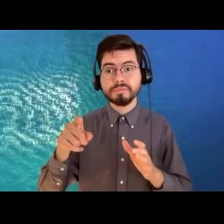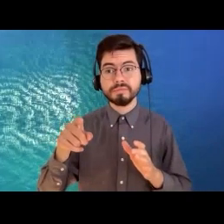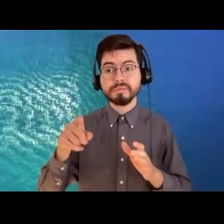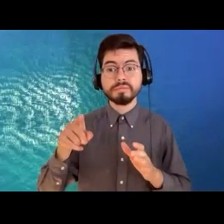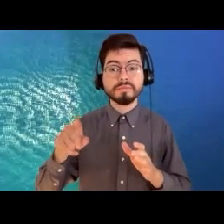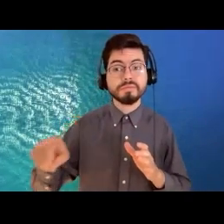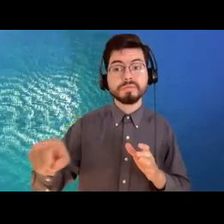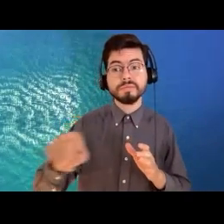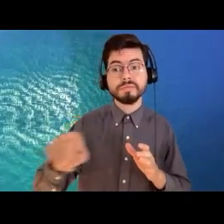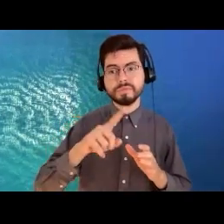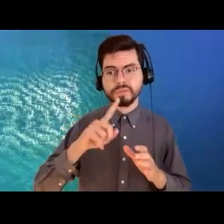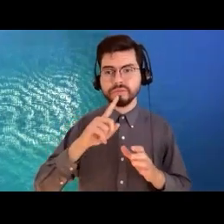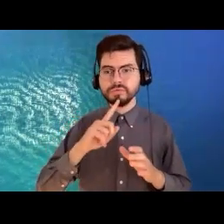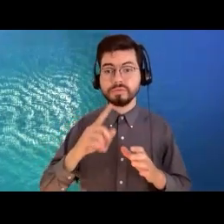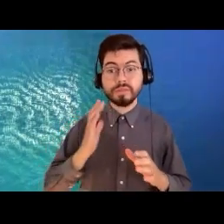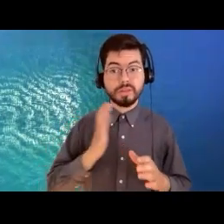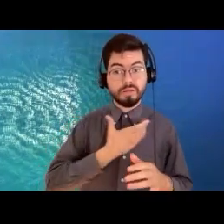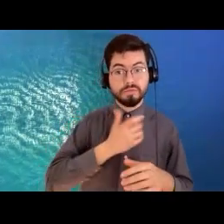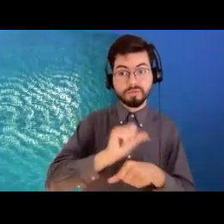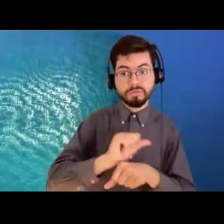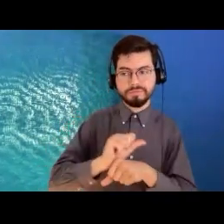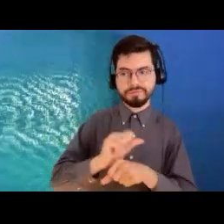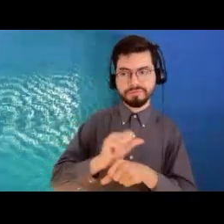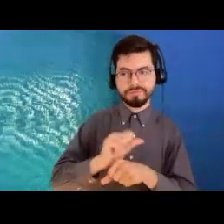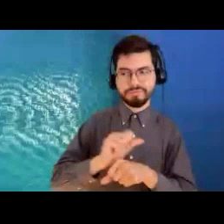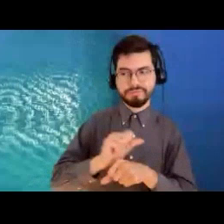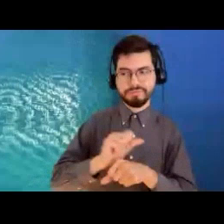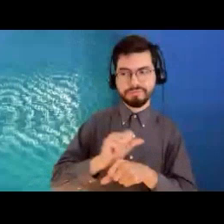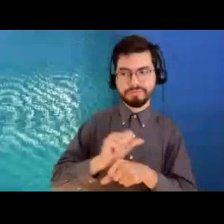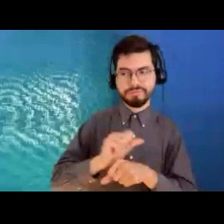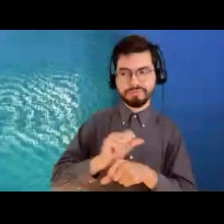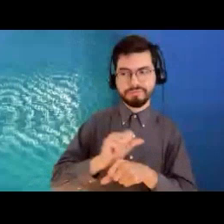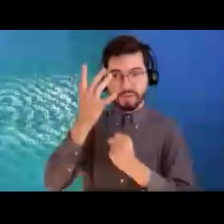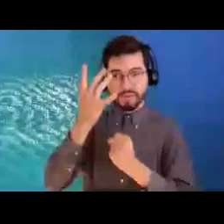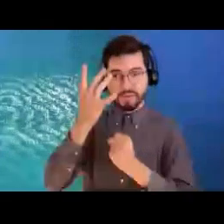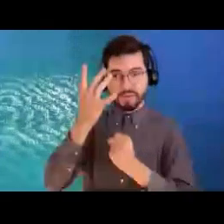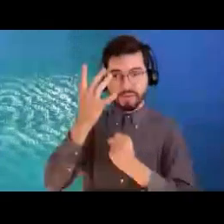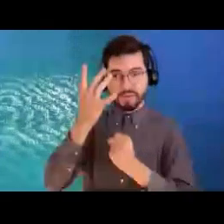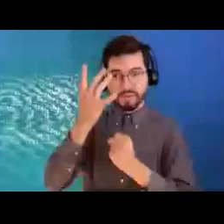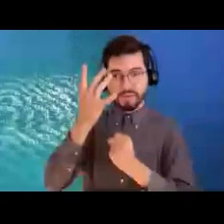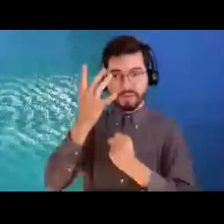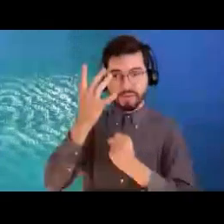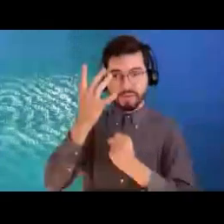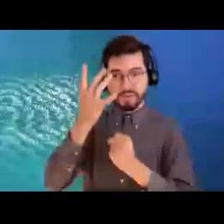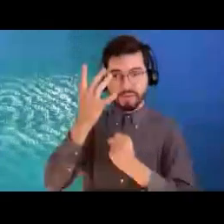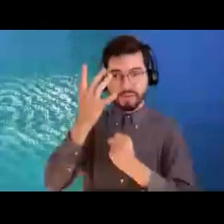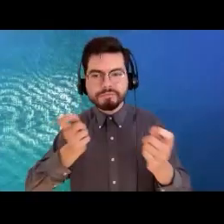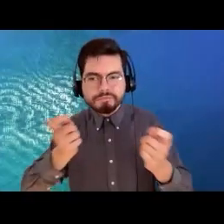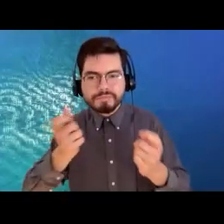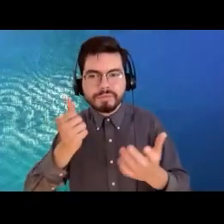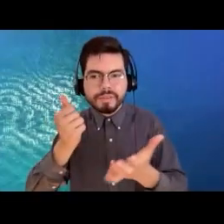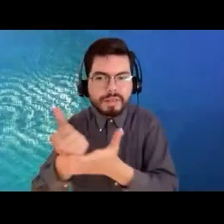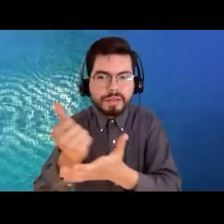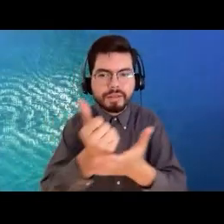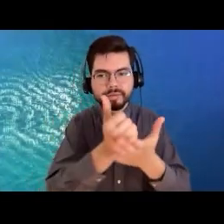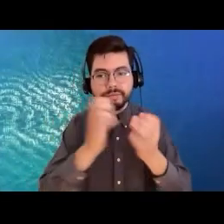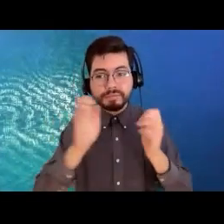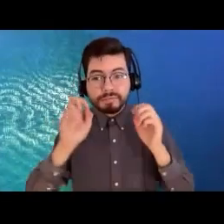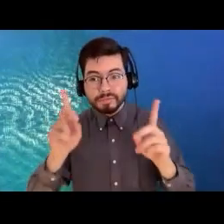job already because you're managing these visitors that you have in your care. You're educating them appropriately.